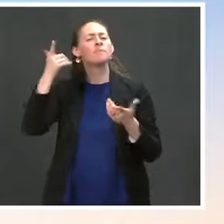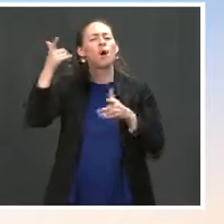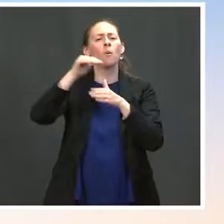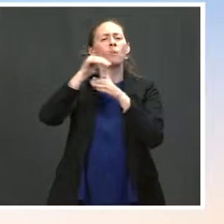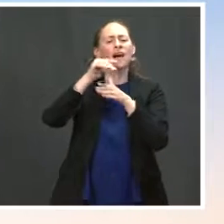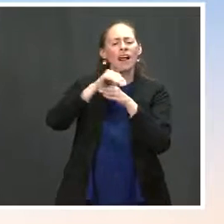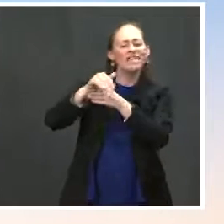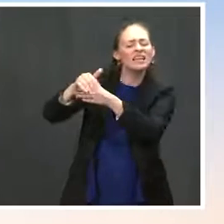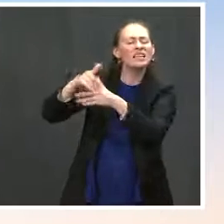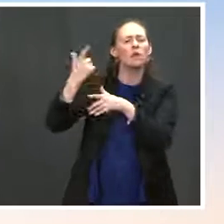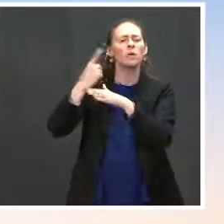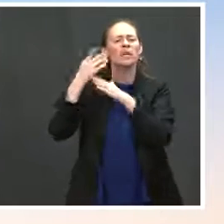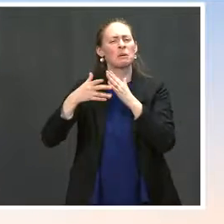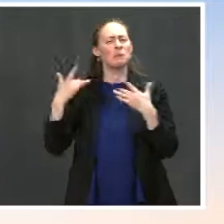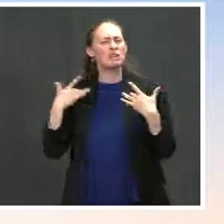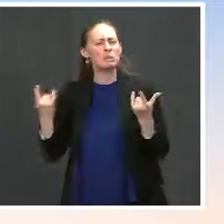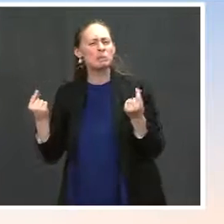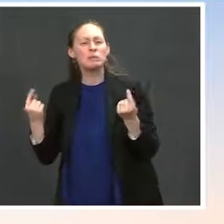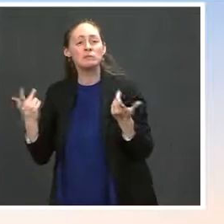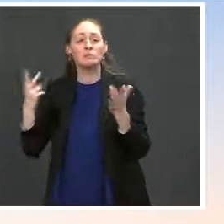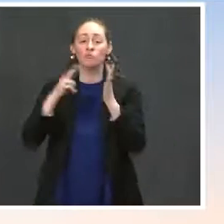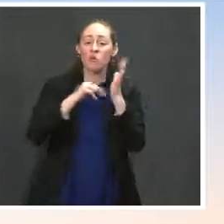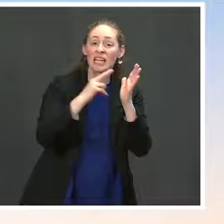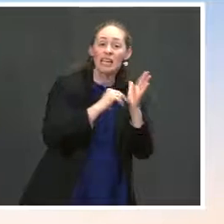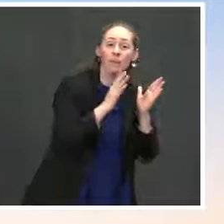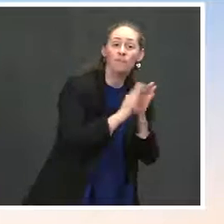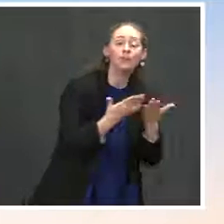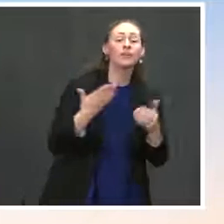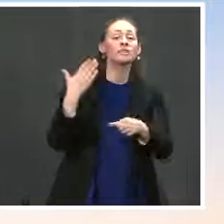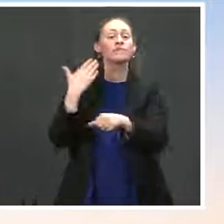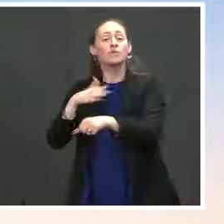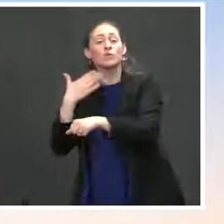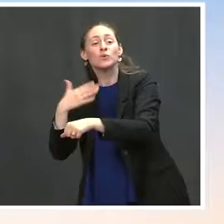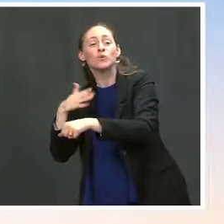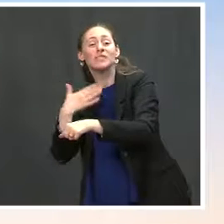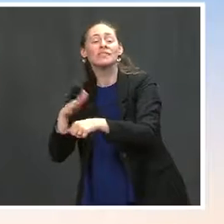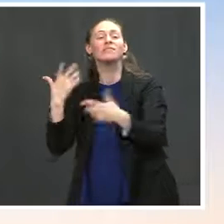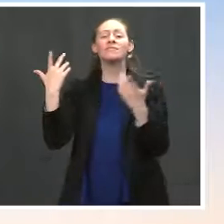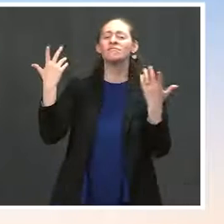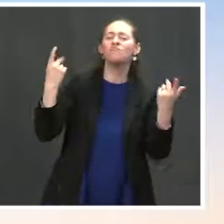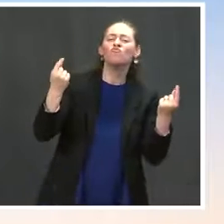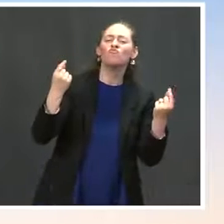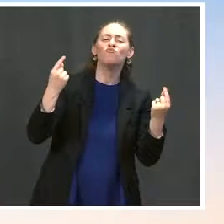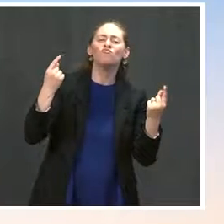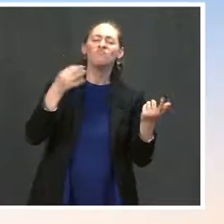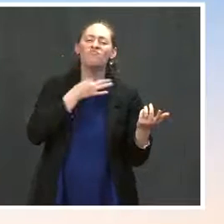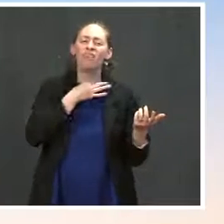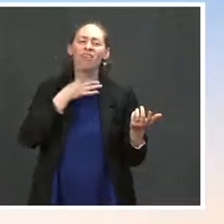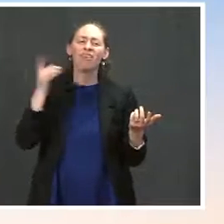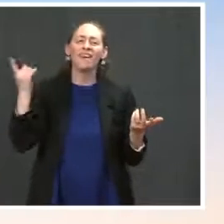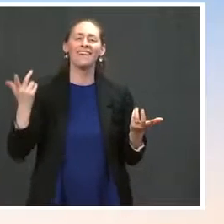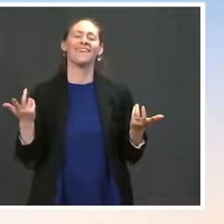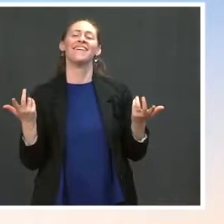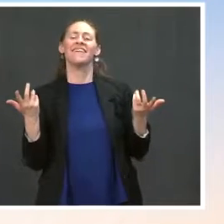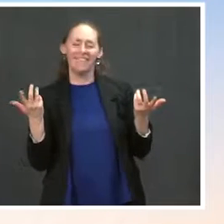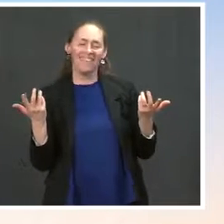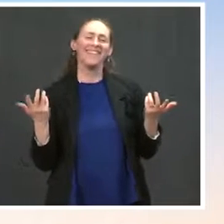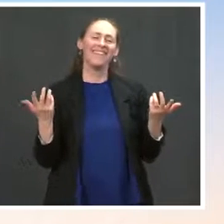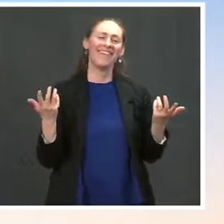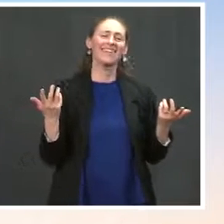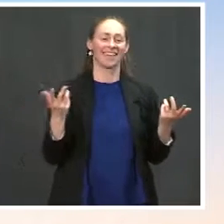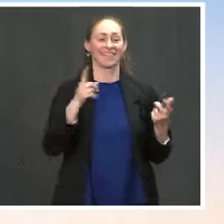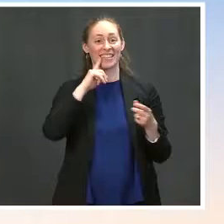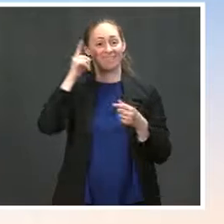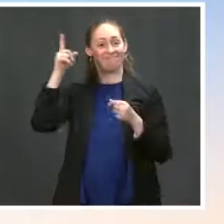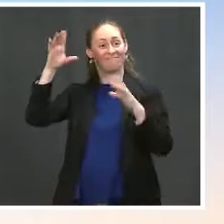he reading books? Is he listening to music? Is he watching movies? What does he do? Look, the president is